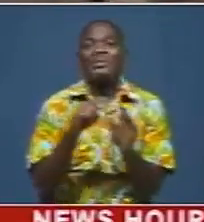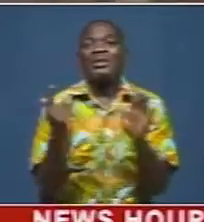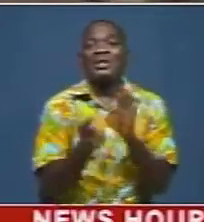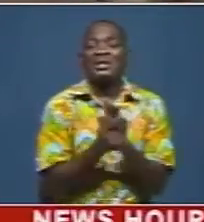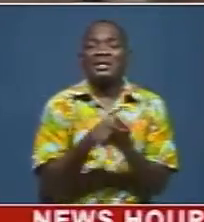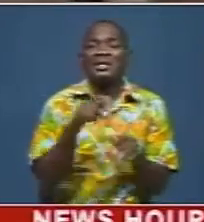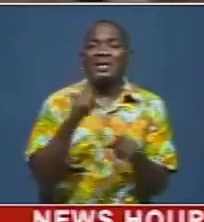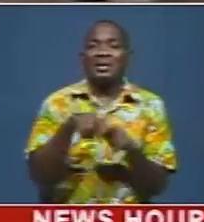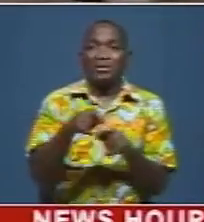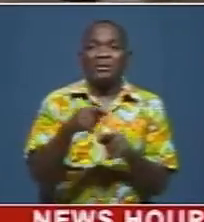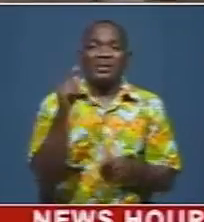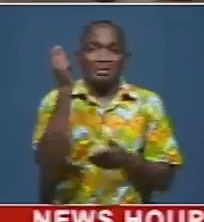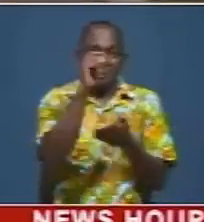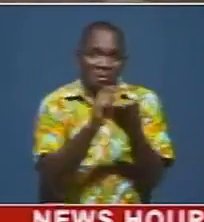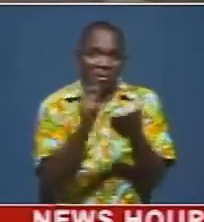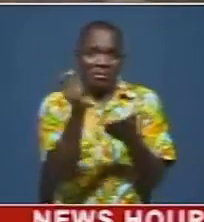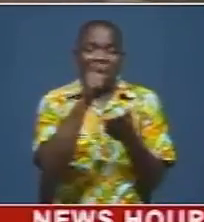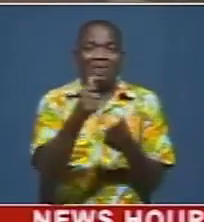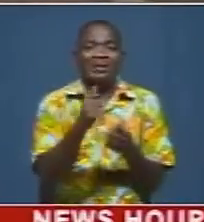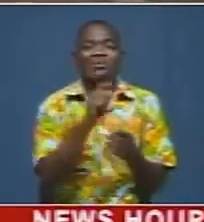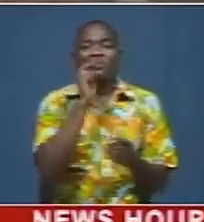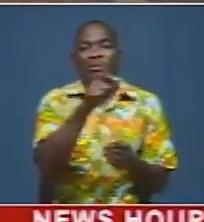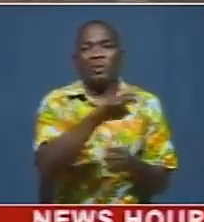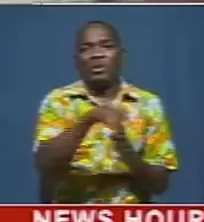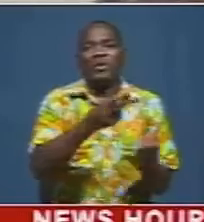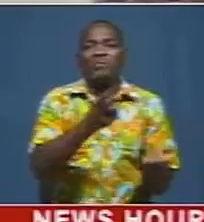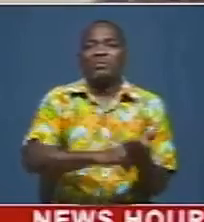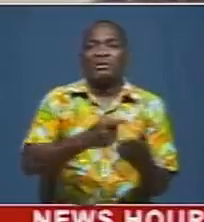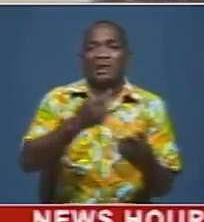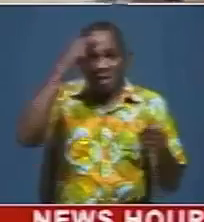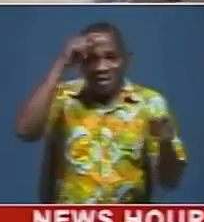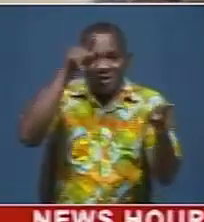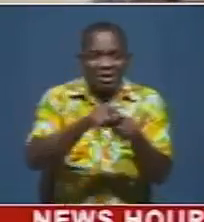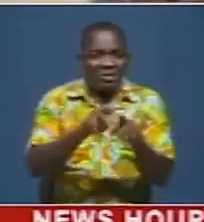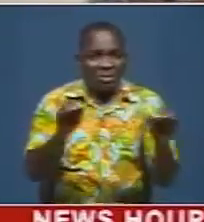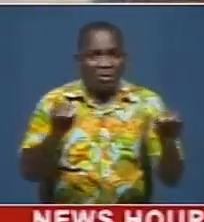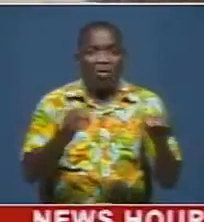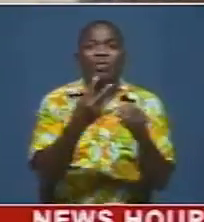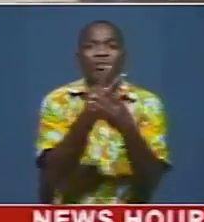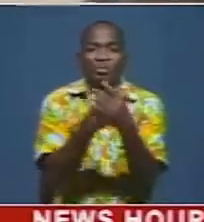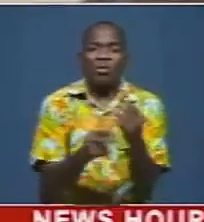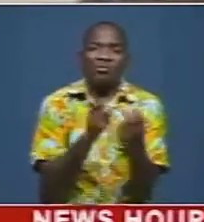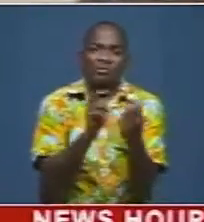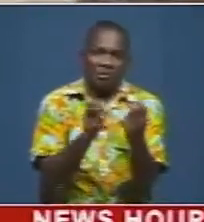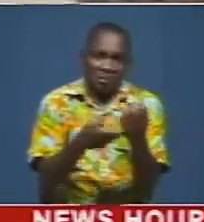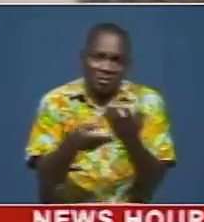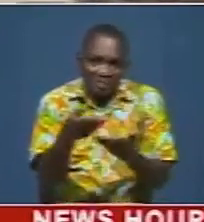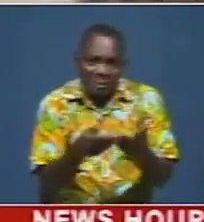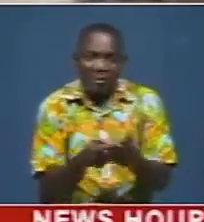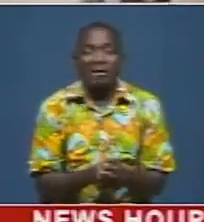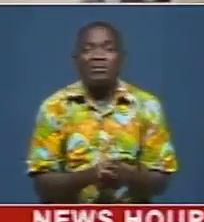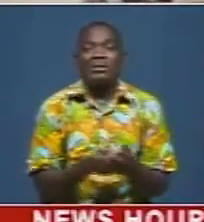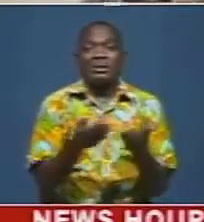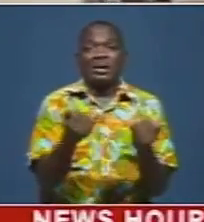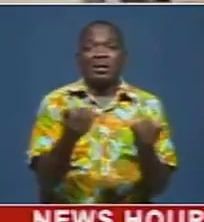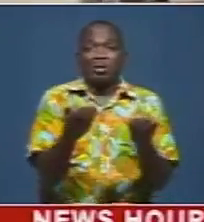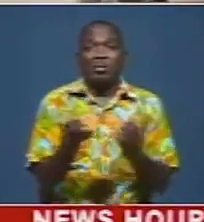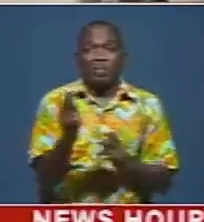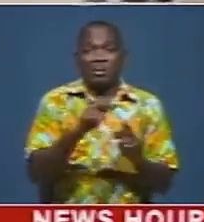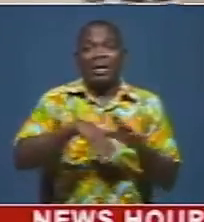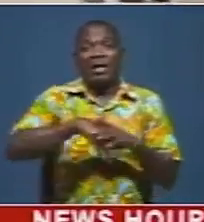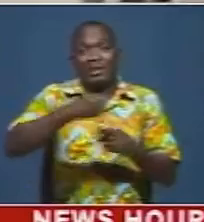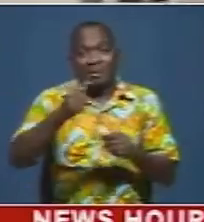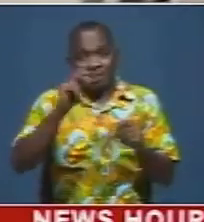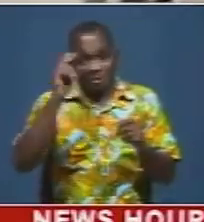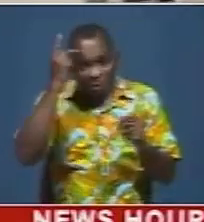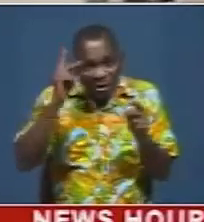cannot just write a one-side contract and say that the other side must obey it. So we wanted people outside the party